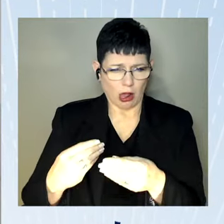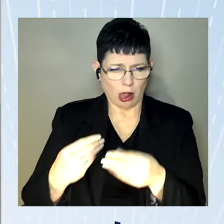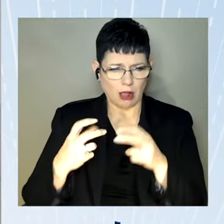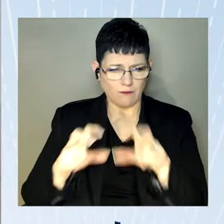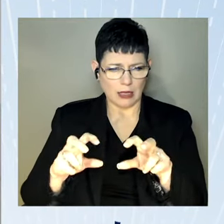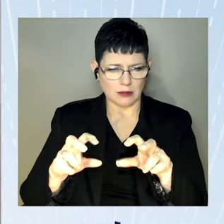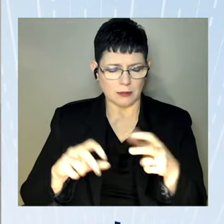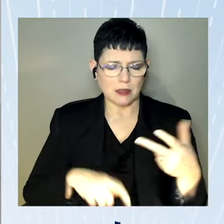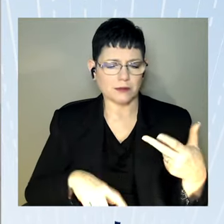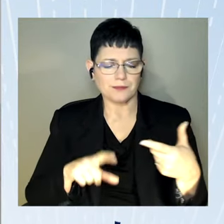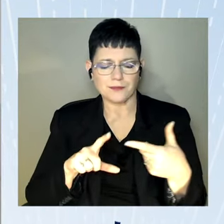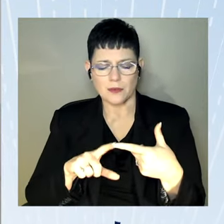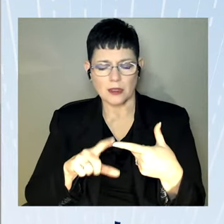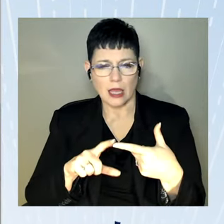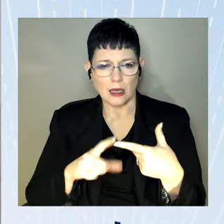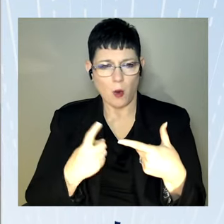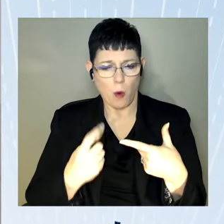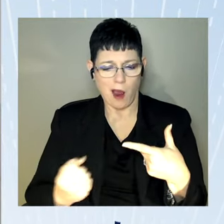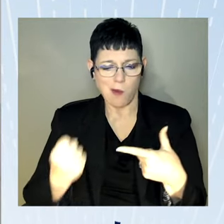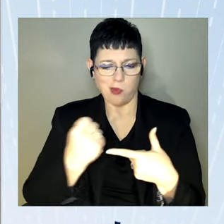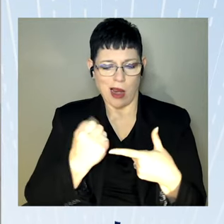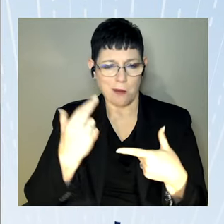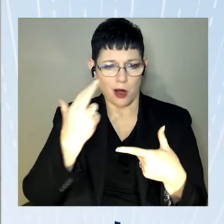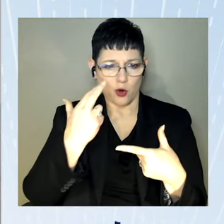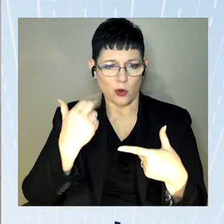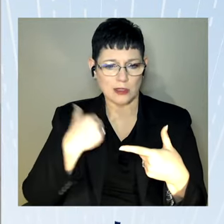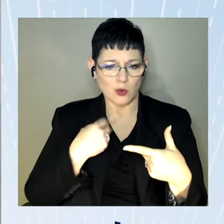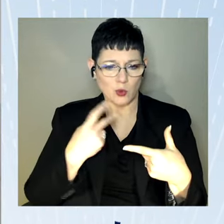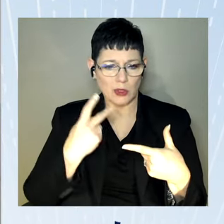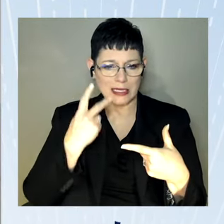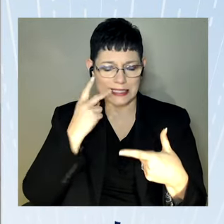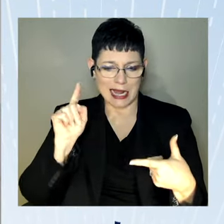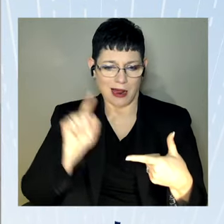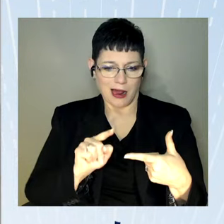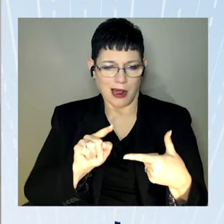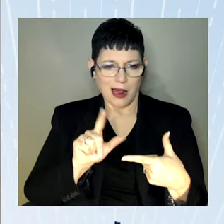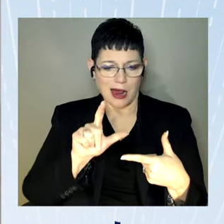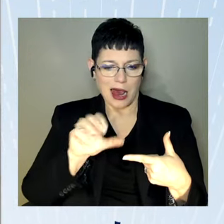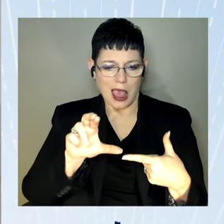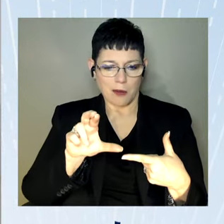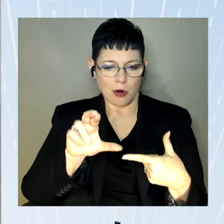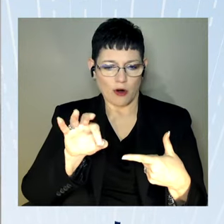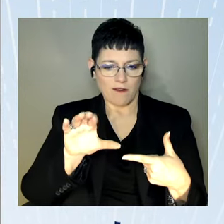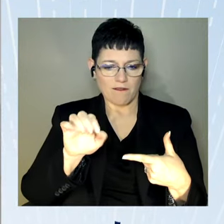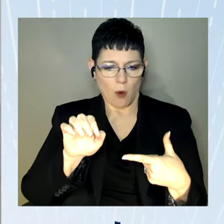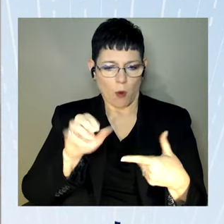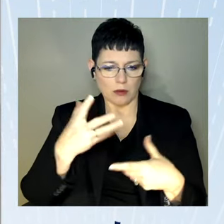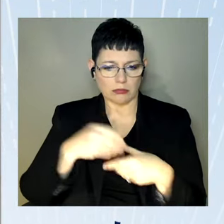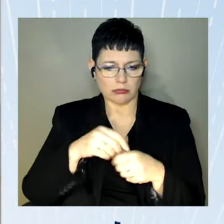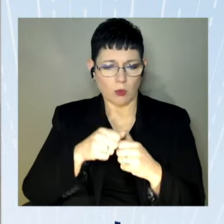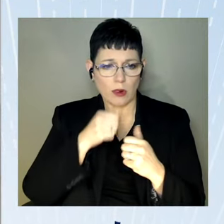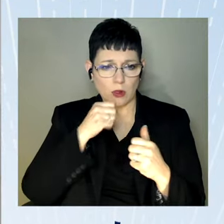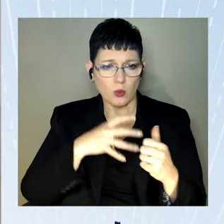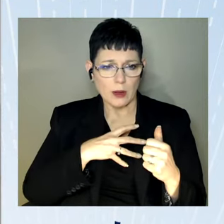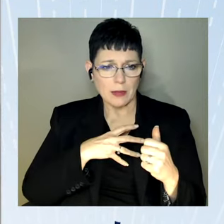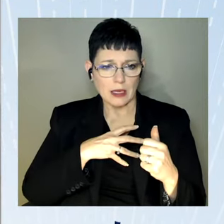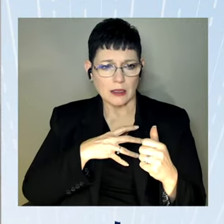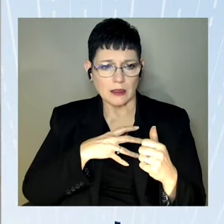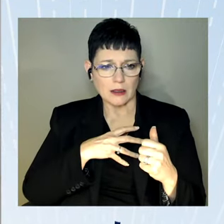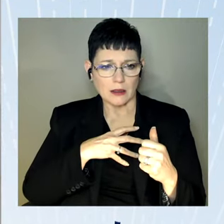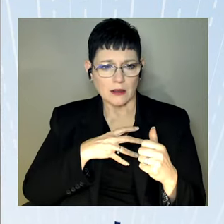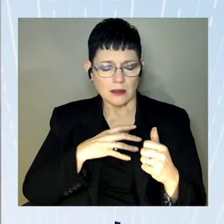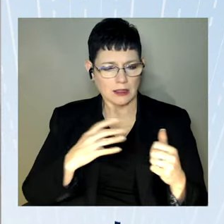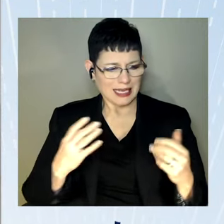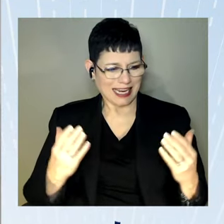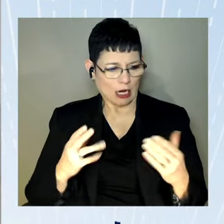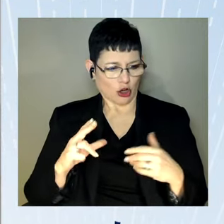of the primary reasons we see lower labor force participation rates among women here than elsewhere is the